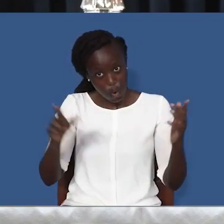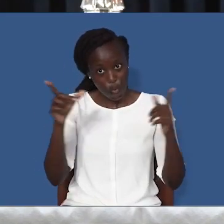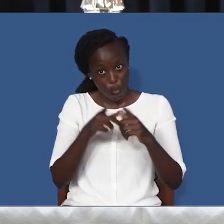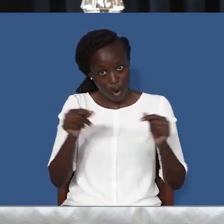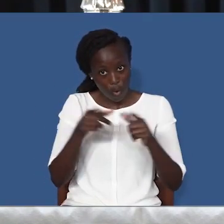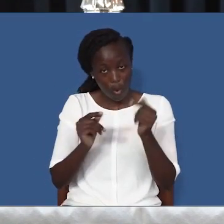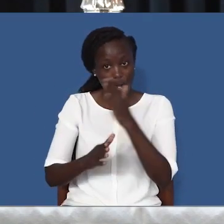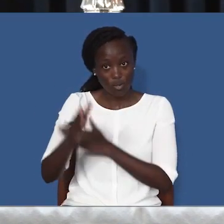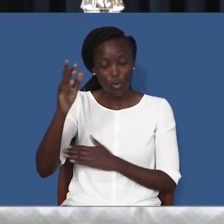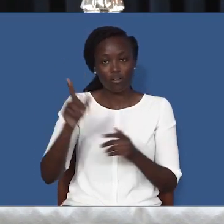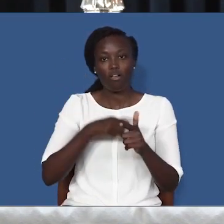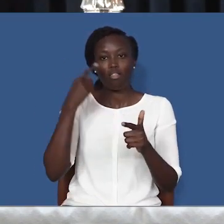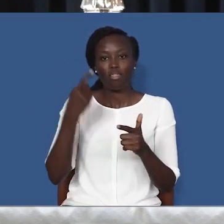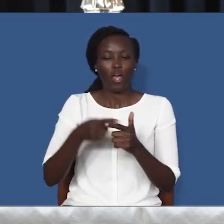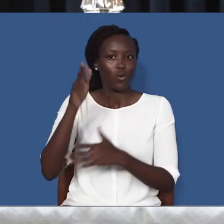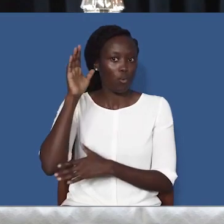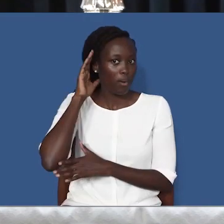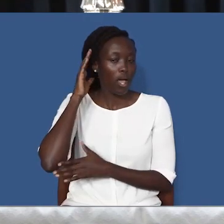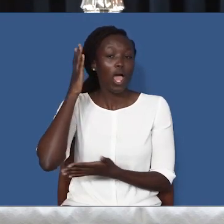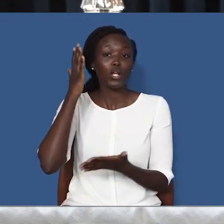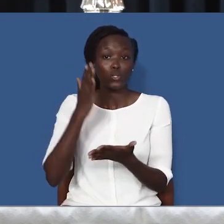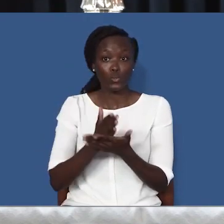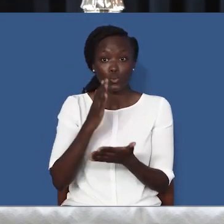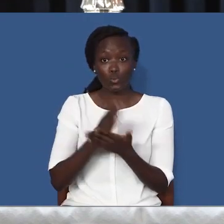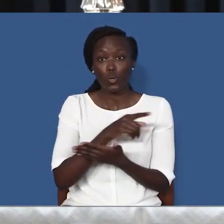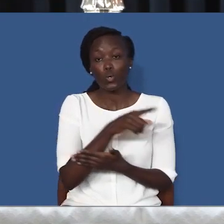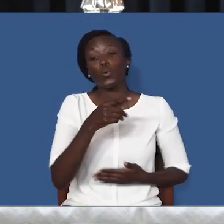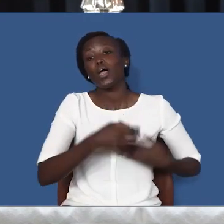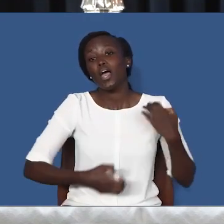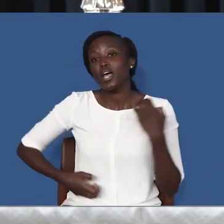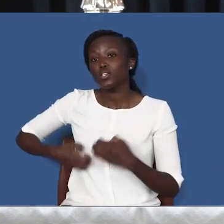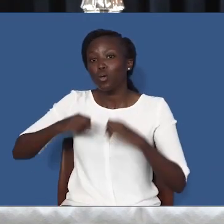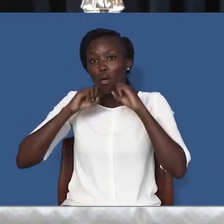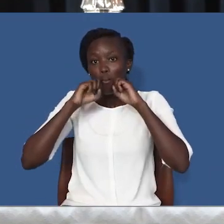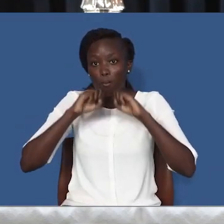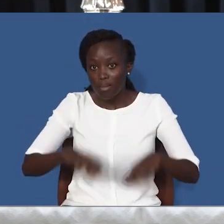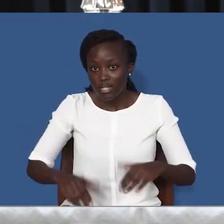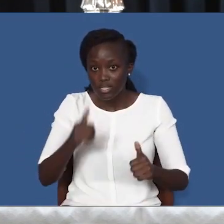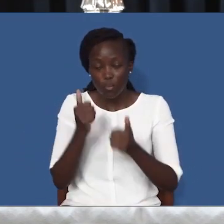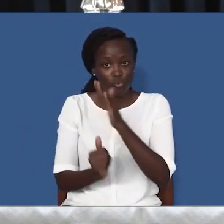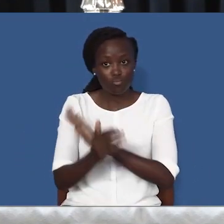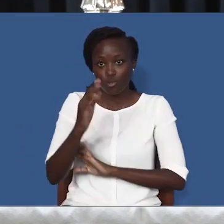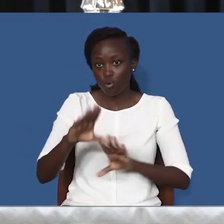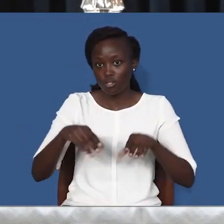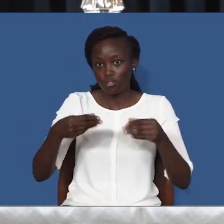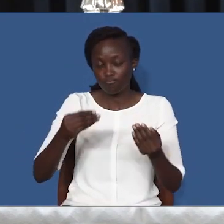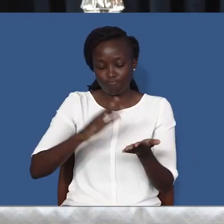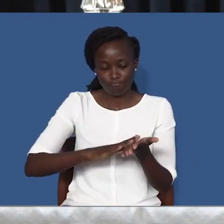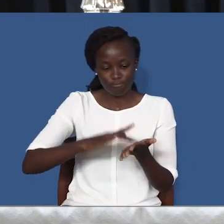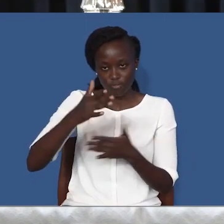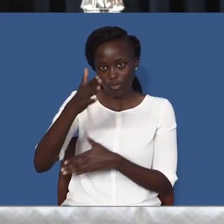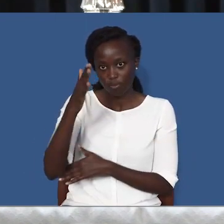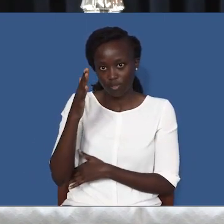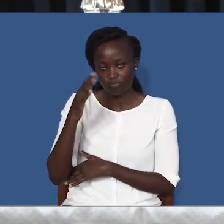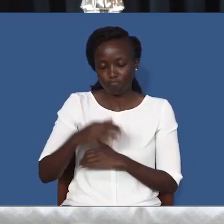God, and you'll enjoy the blessings that come with this for God's glory. Father, I ask in